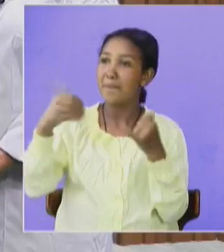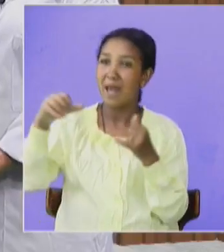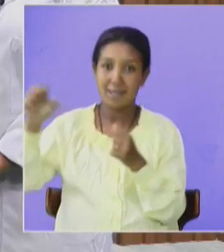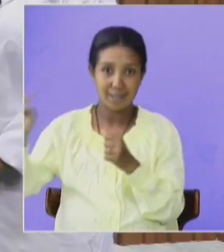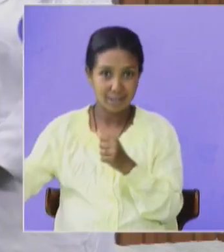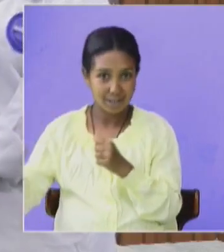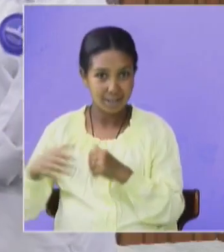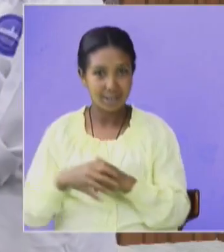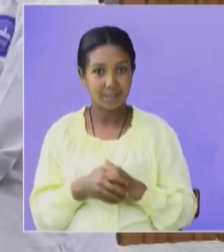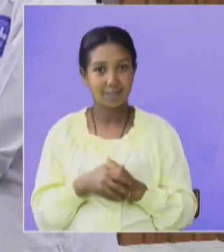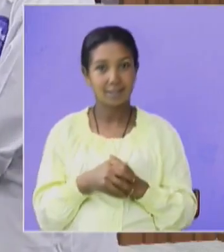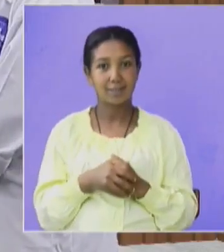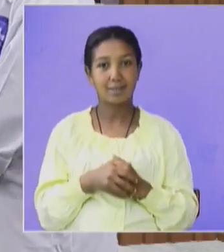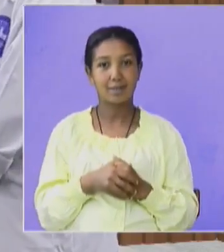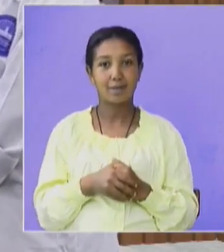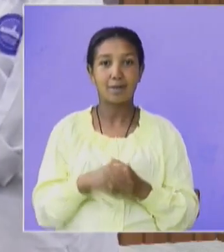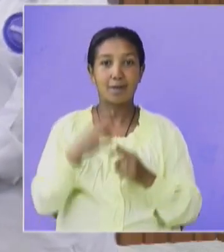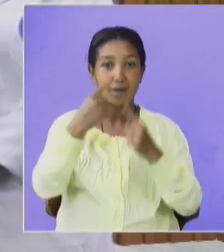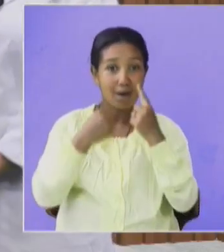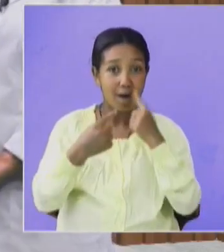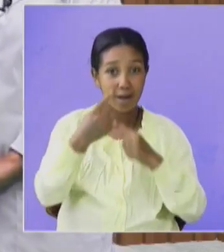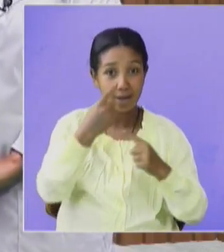plays. Cry,